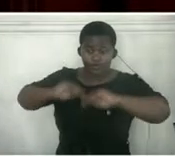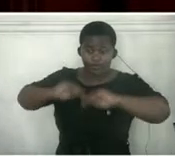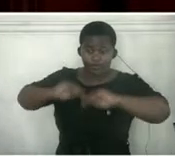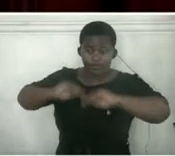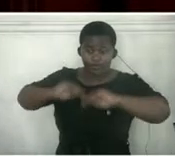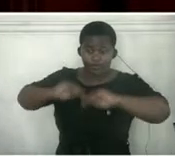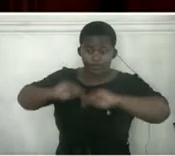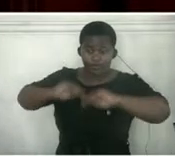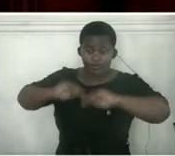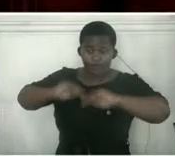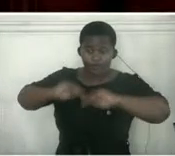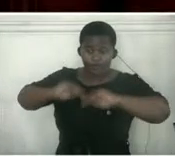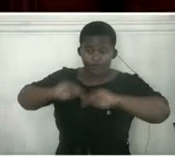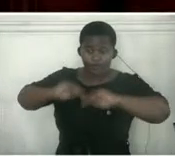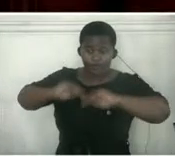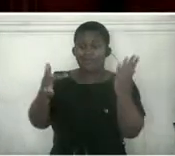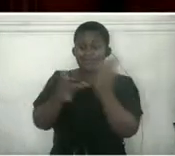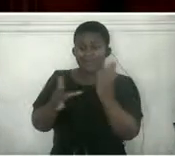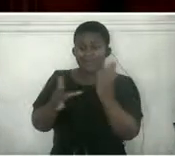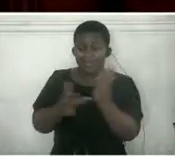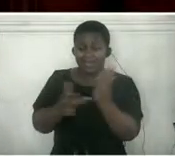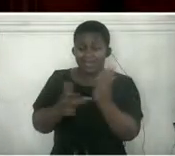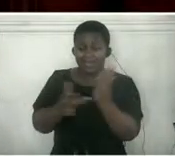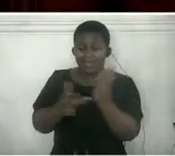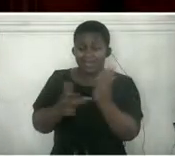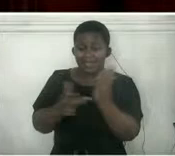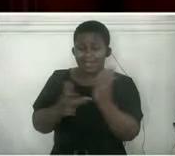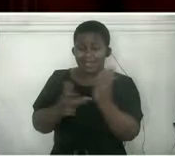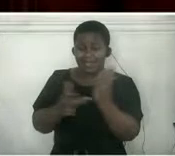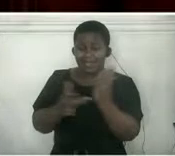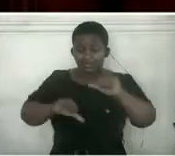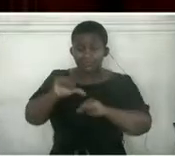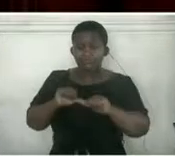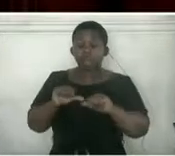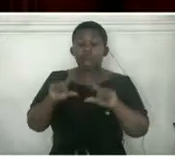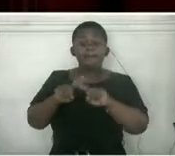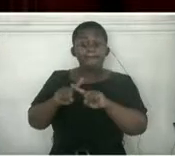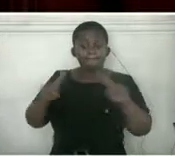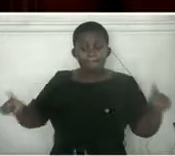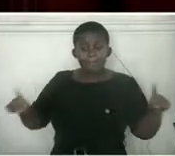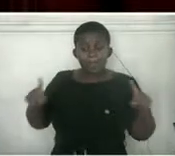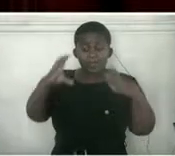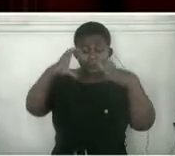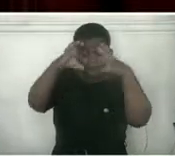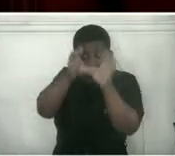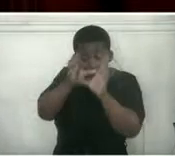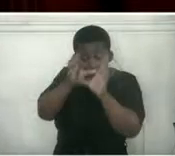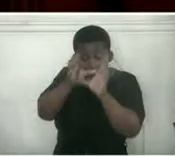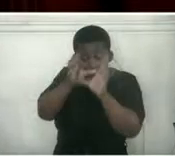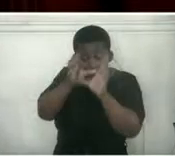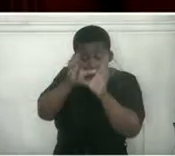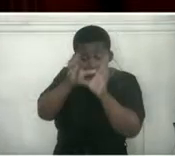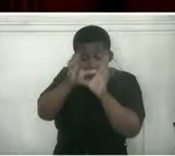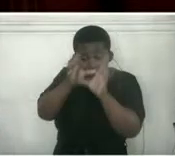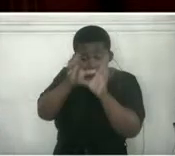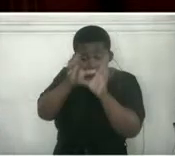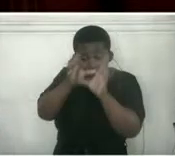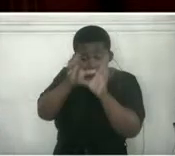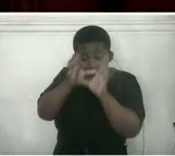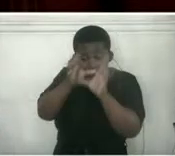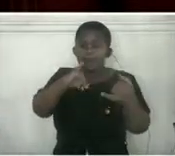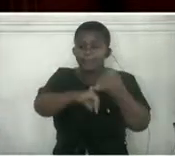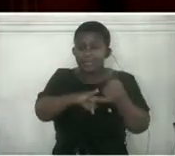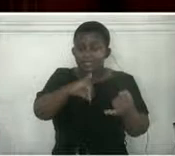ngescience, mathematics netechnology. Kodwa silele kakhulu ekutheni zonke izifundo zithi